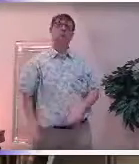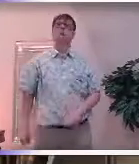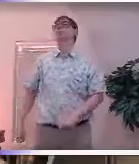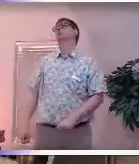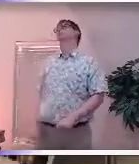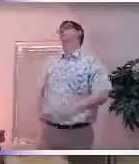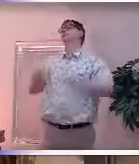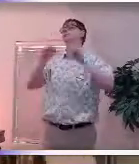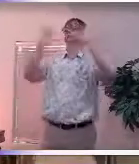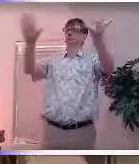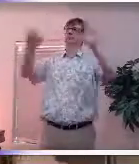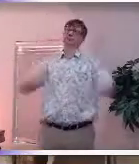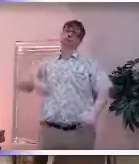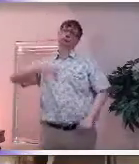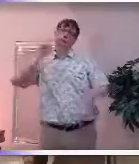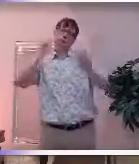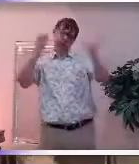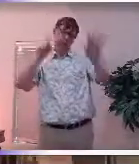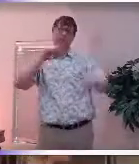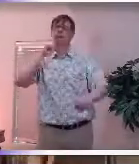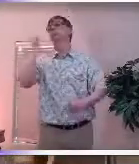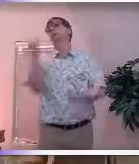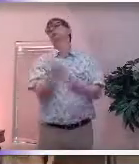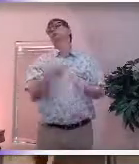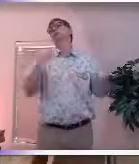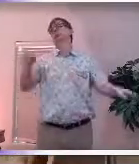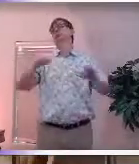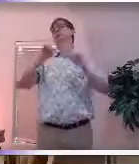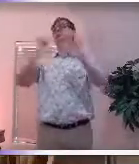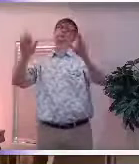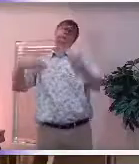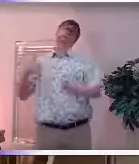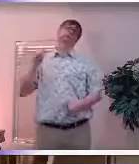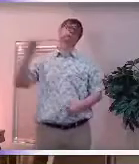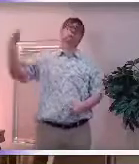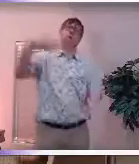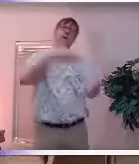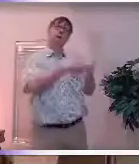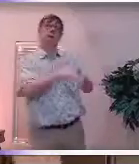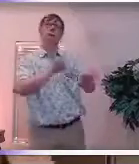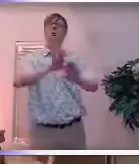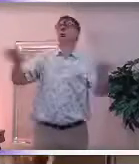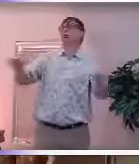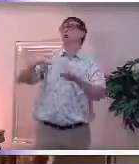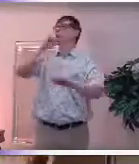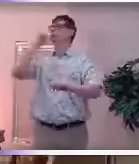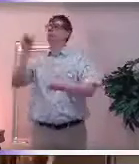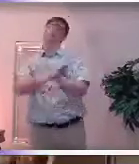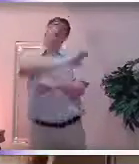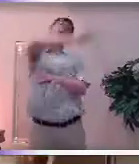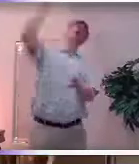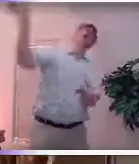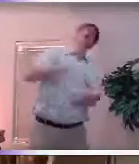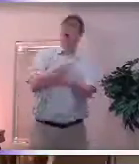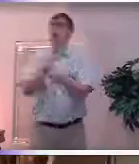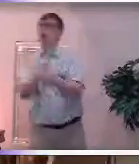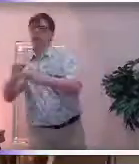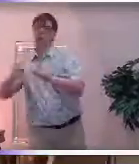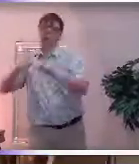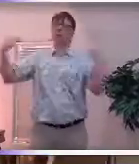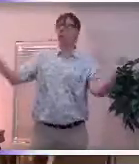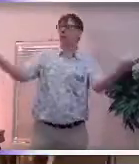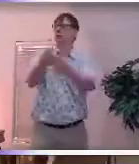26 in our feet, along with 30 joints and more than 100 tendons and ligaments, all working together to support